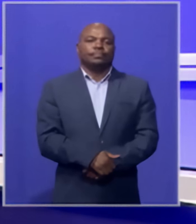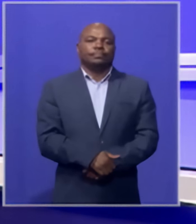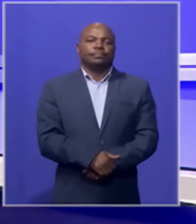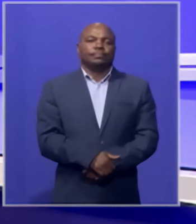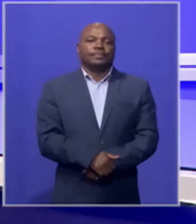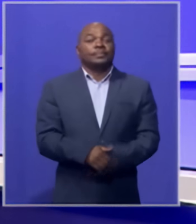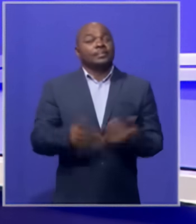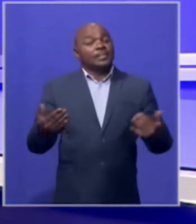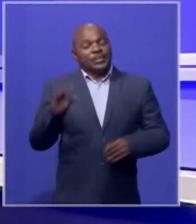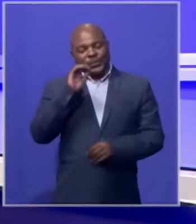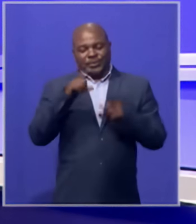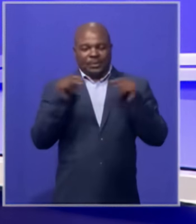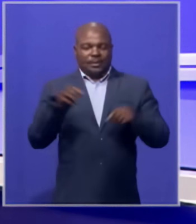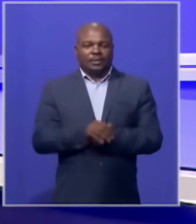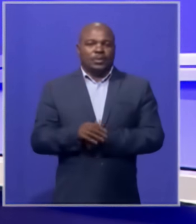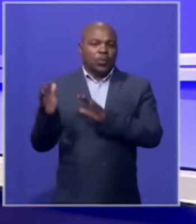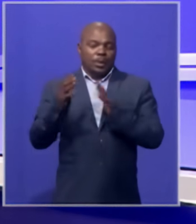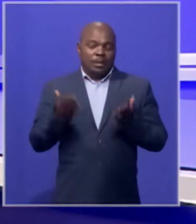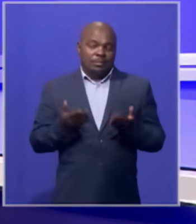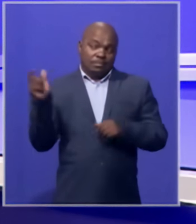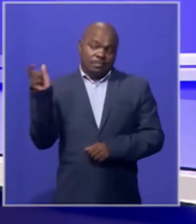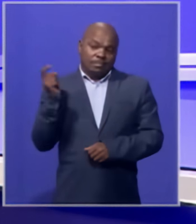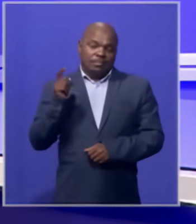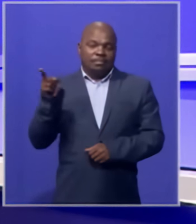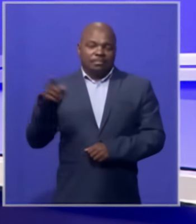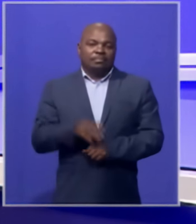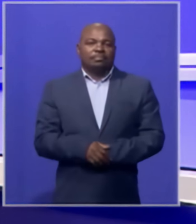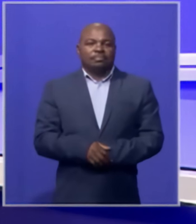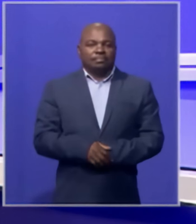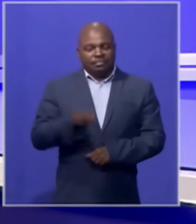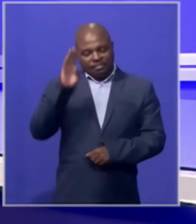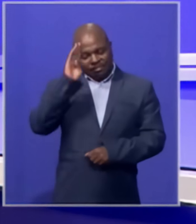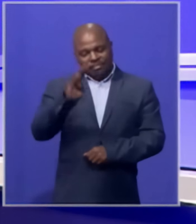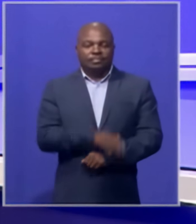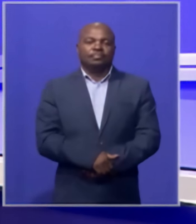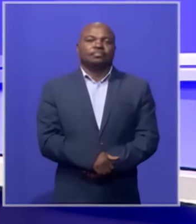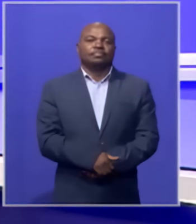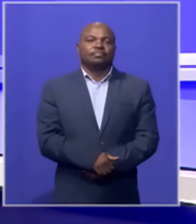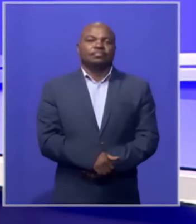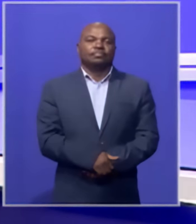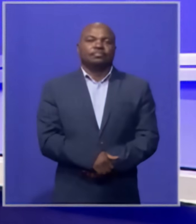Bešong di fella mo ga bjale go latela kakanyo ya maemo a boso gabotse.